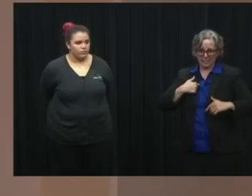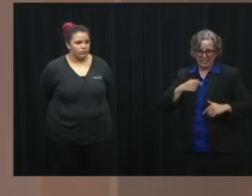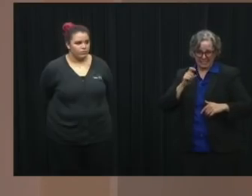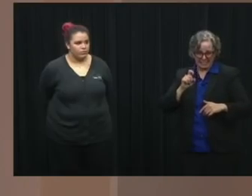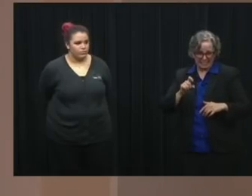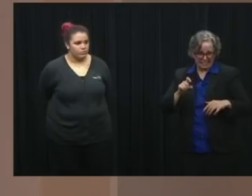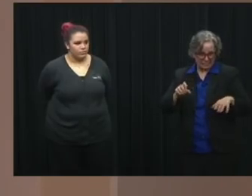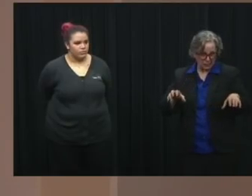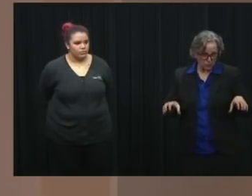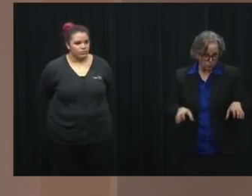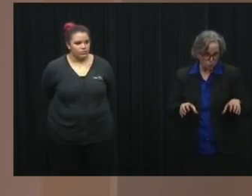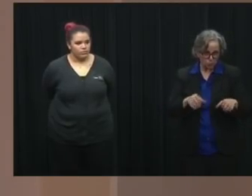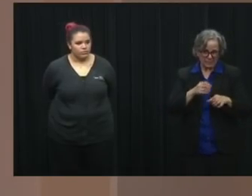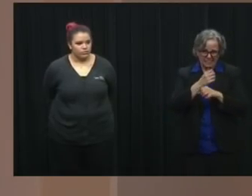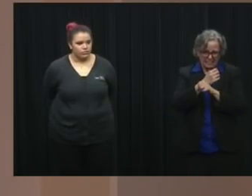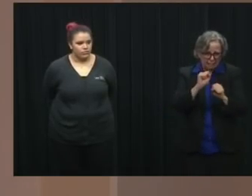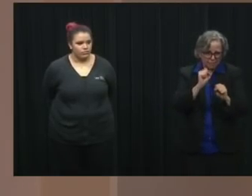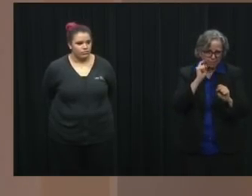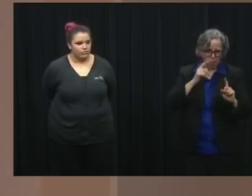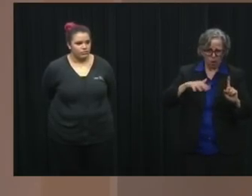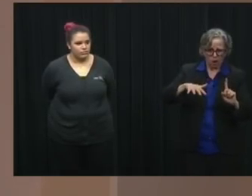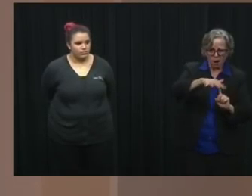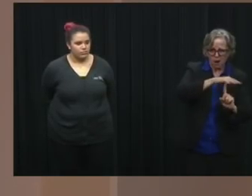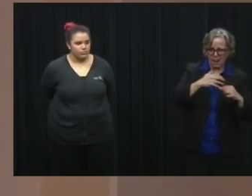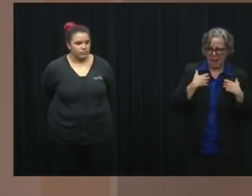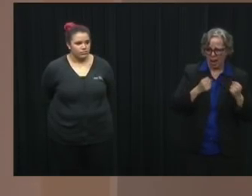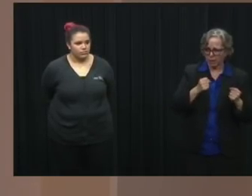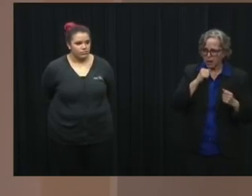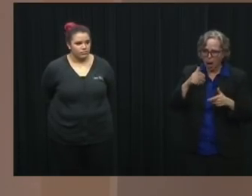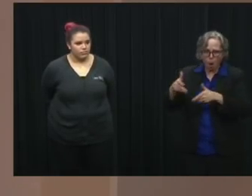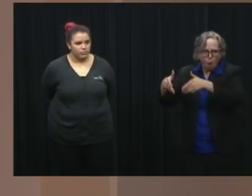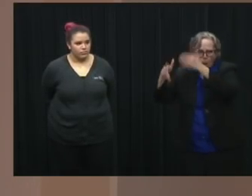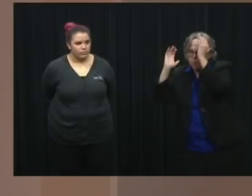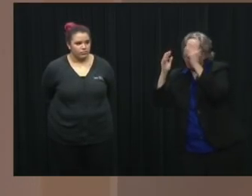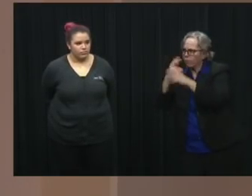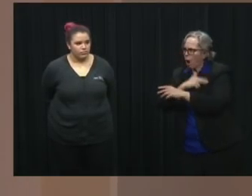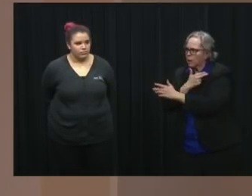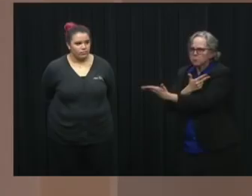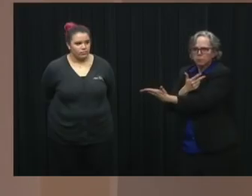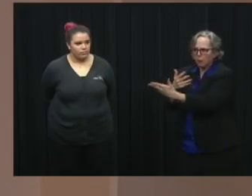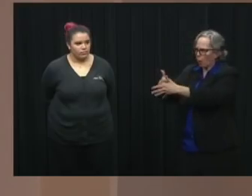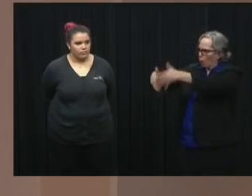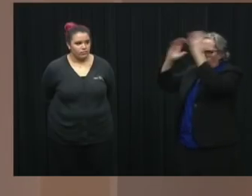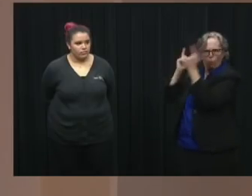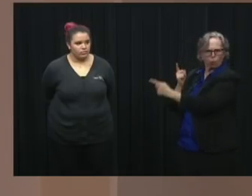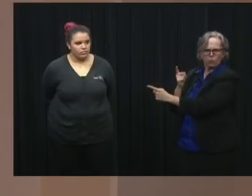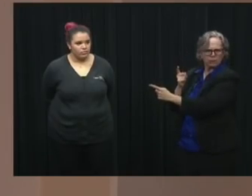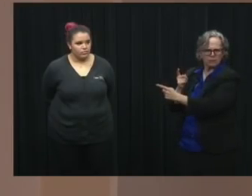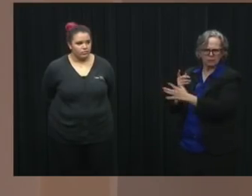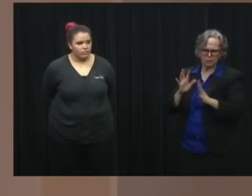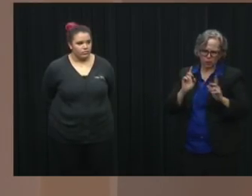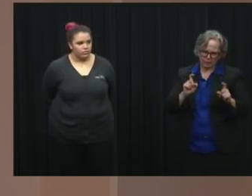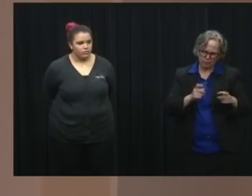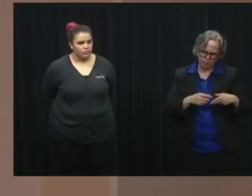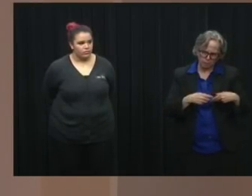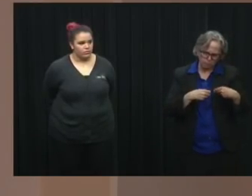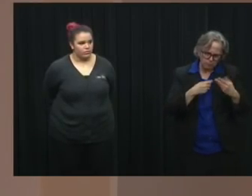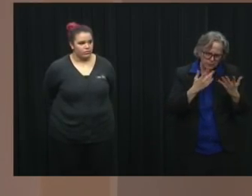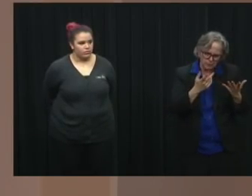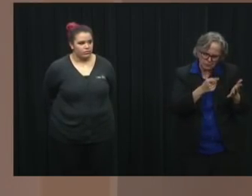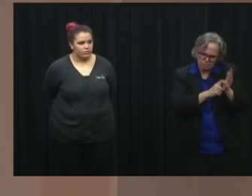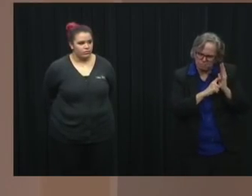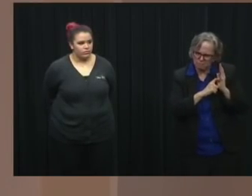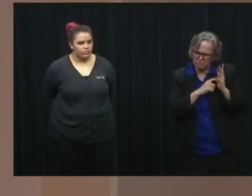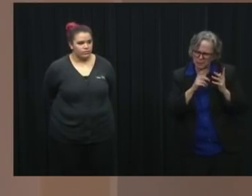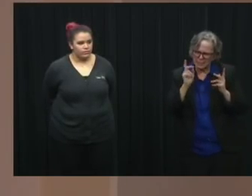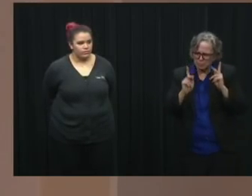our healthcare system, and that we provide the basic infrastructure in the economy that's necessary to serve people.